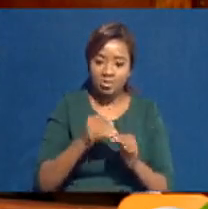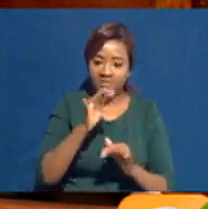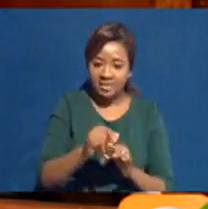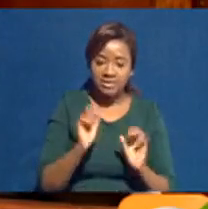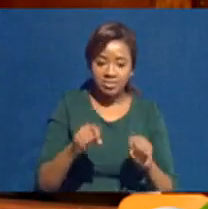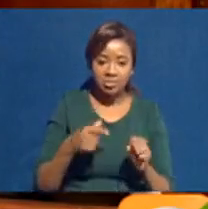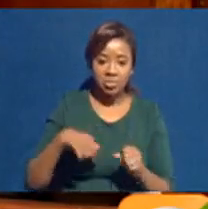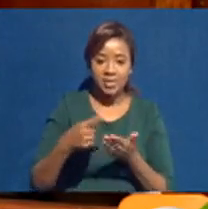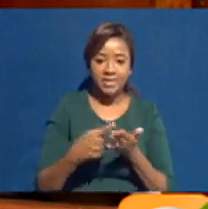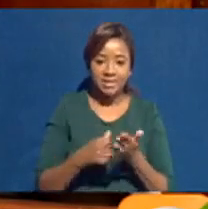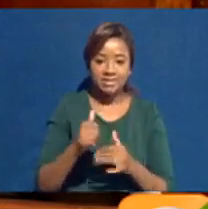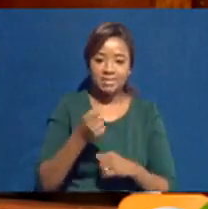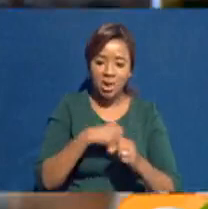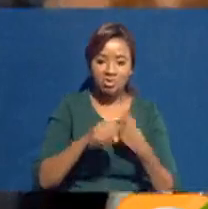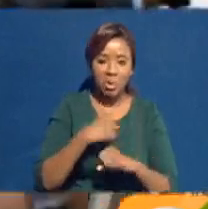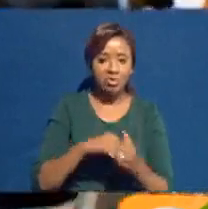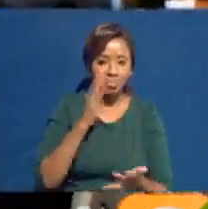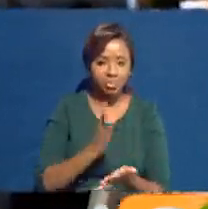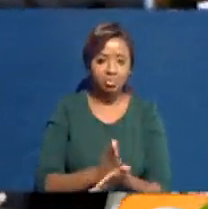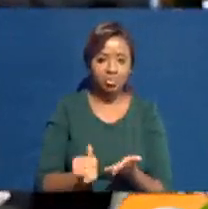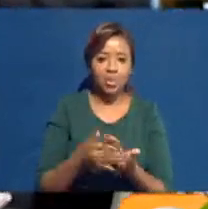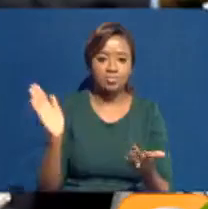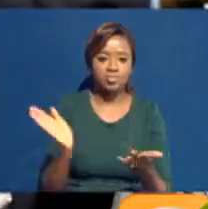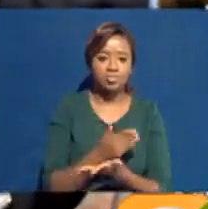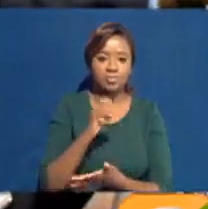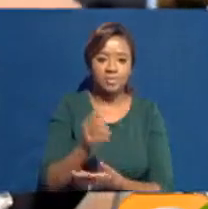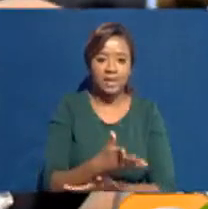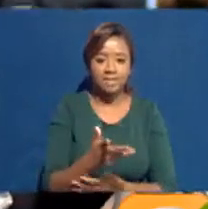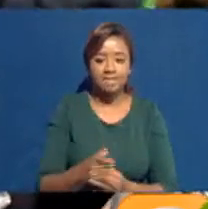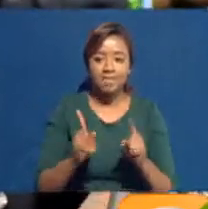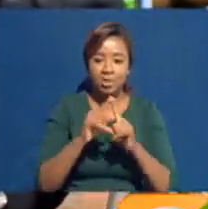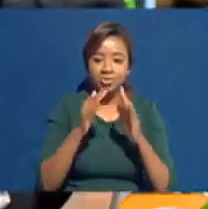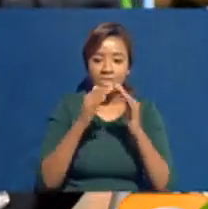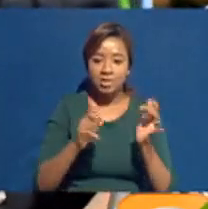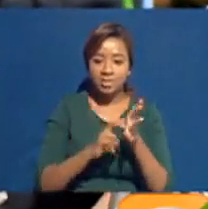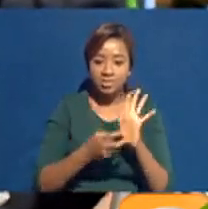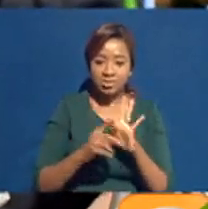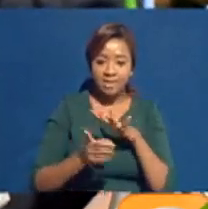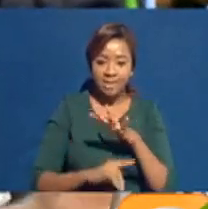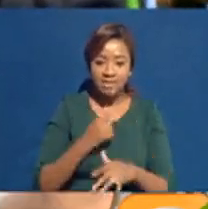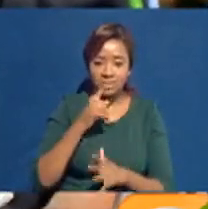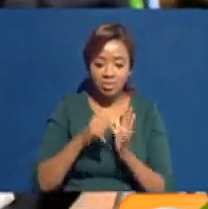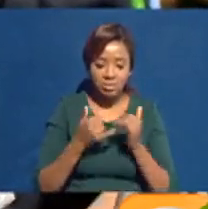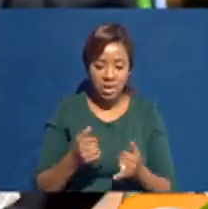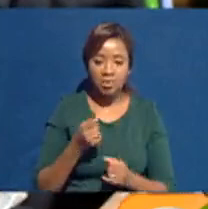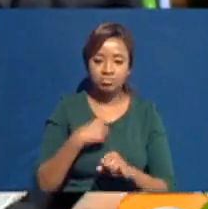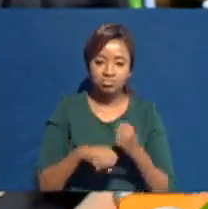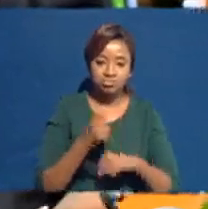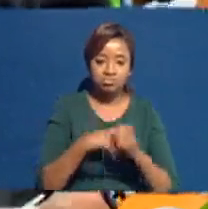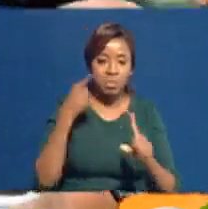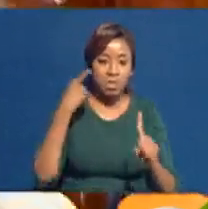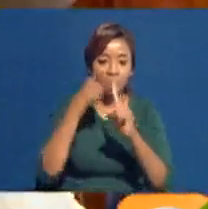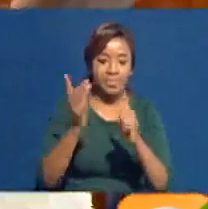real effort to eradicate slums. On the government's housing project, the ministry officials said they are on course to deliver their